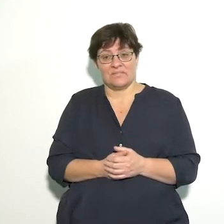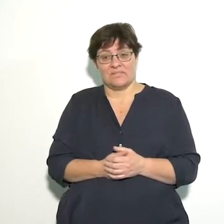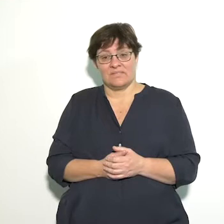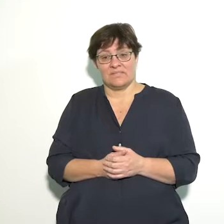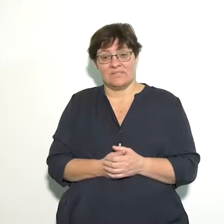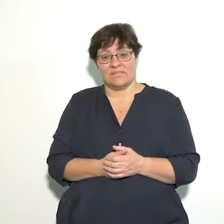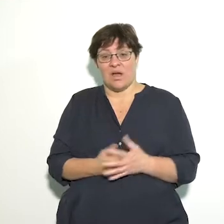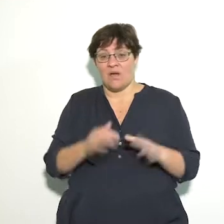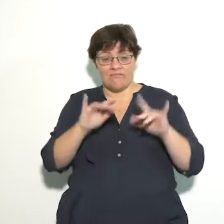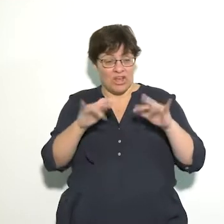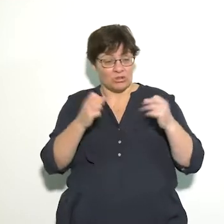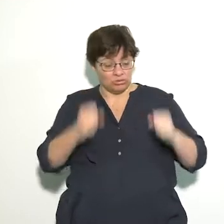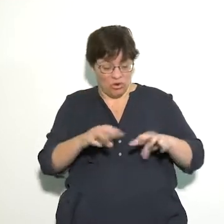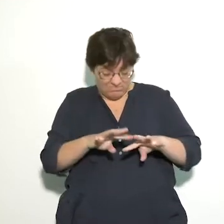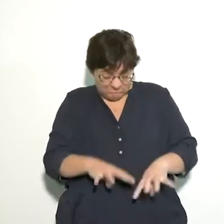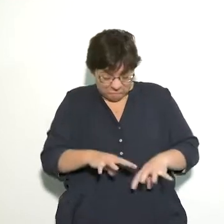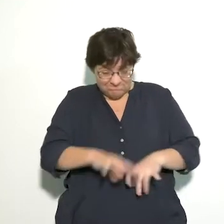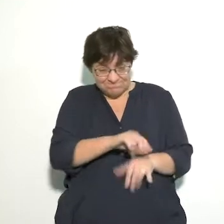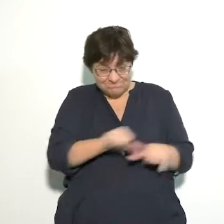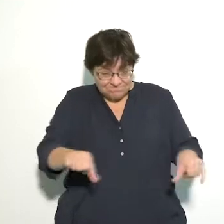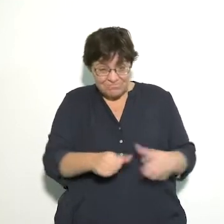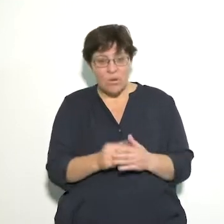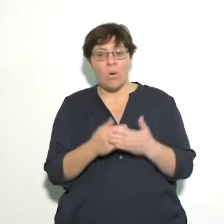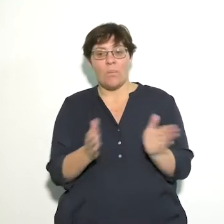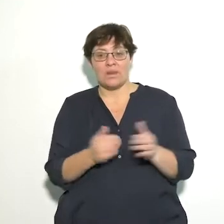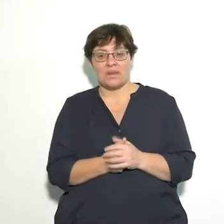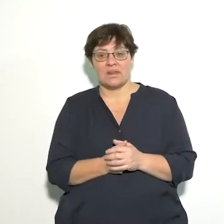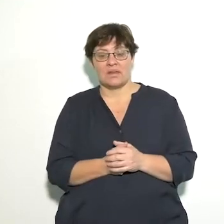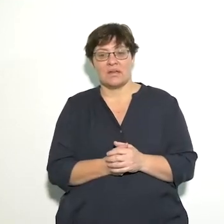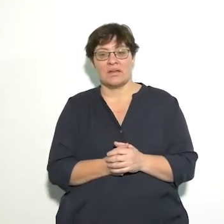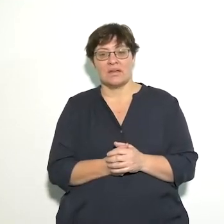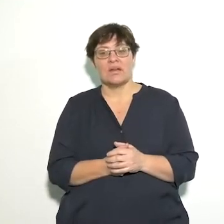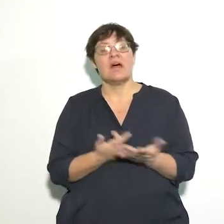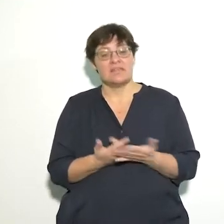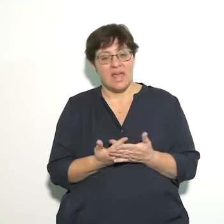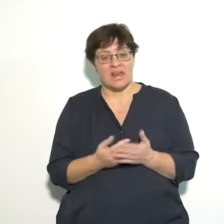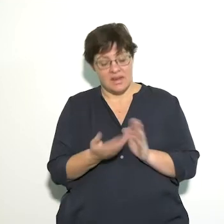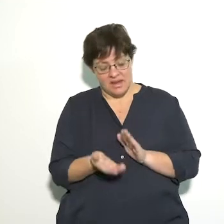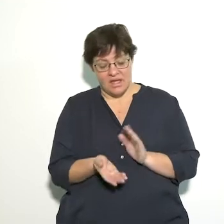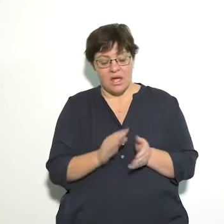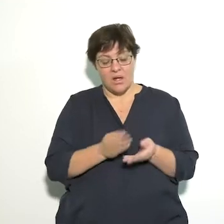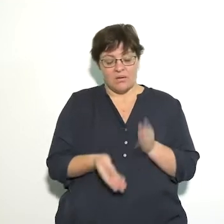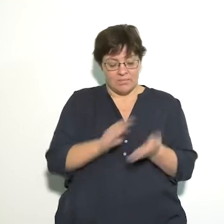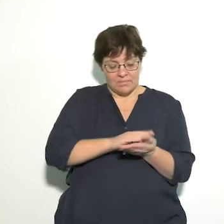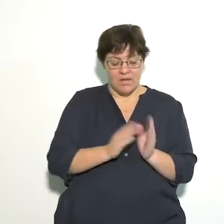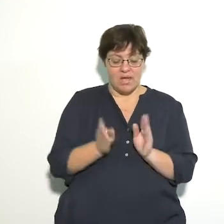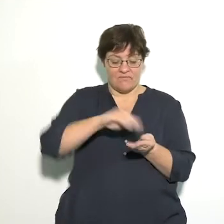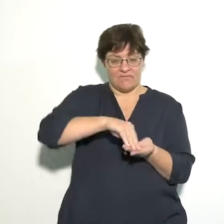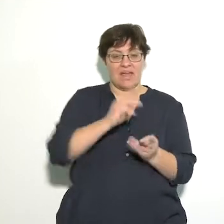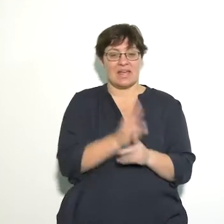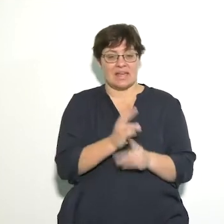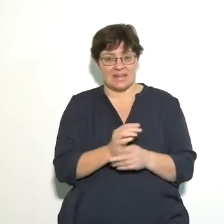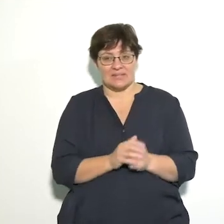sure I use my strong fingers. And I open it up and I fold it in half the other way. And there we